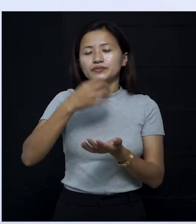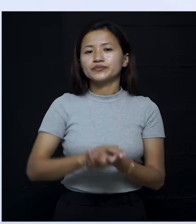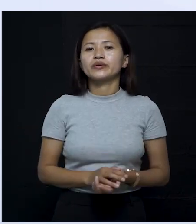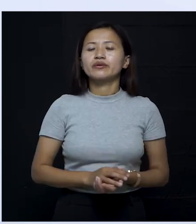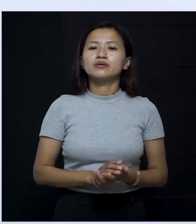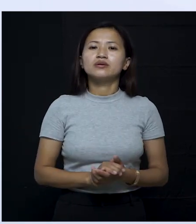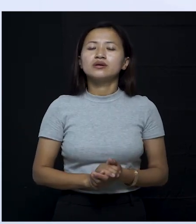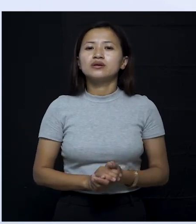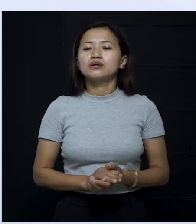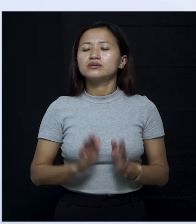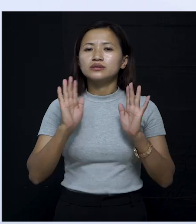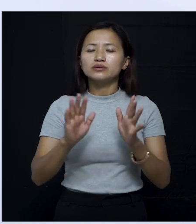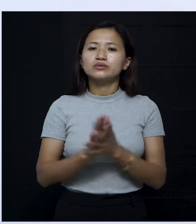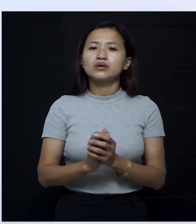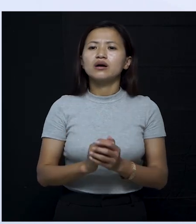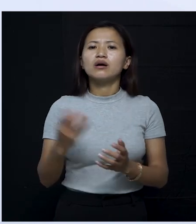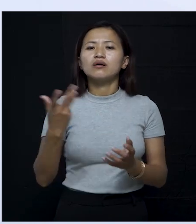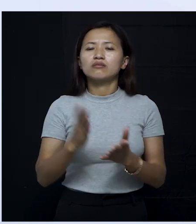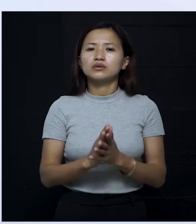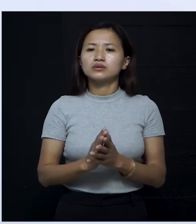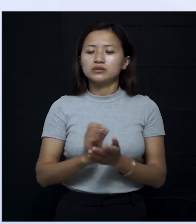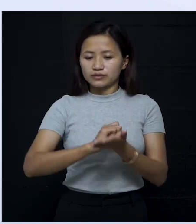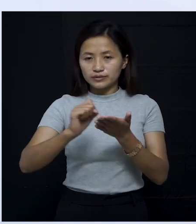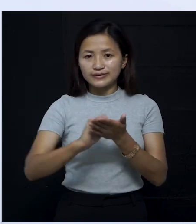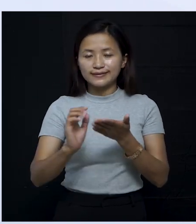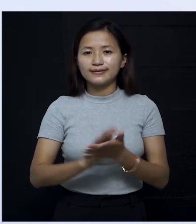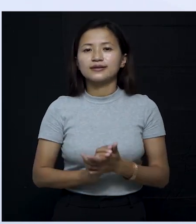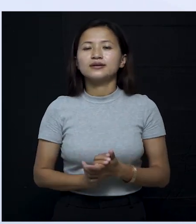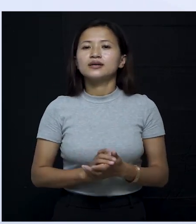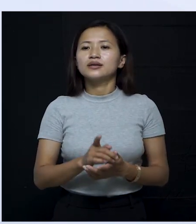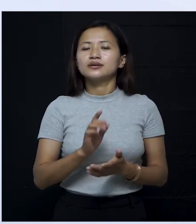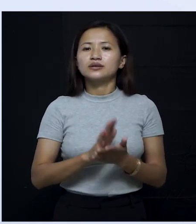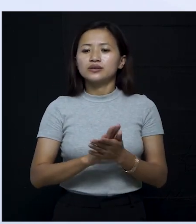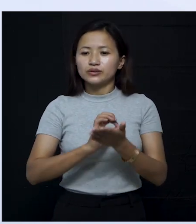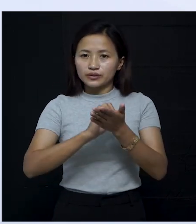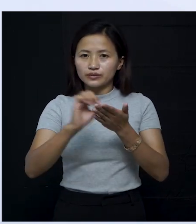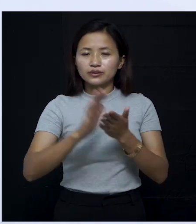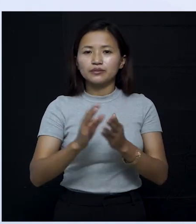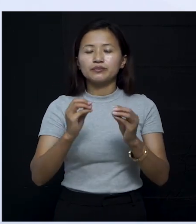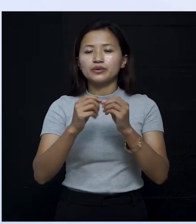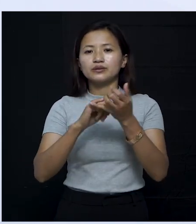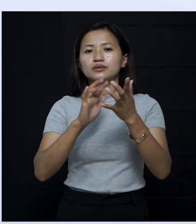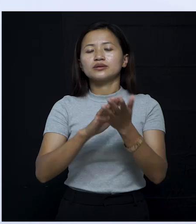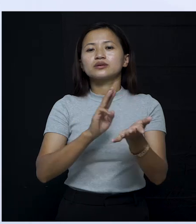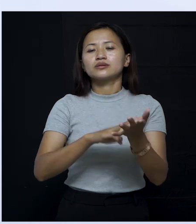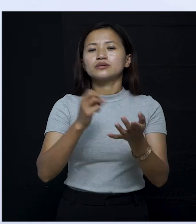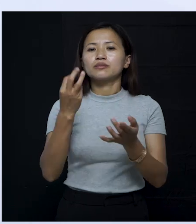So depending on you, how much you know, you can write that, okay? And as I've said, you can write it basing on the